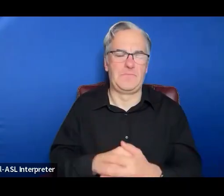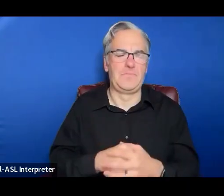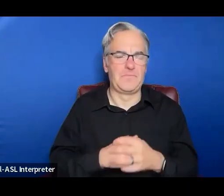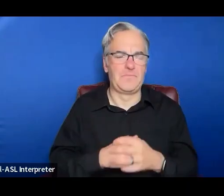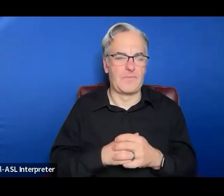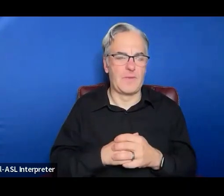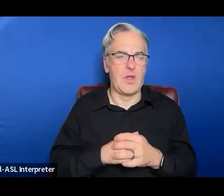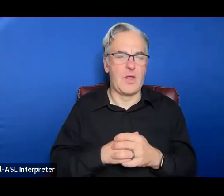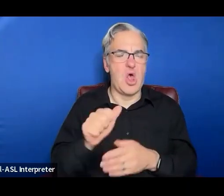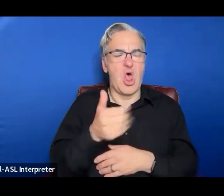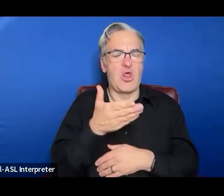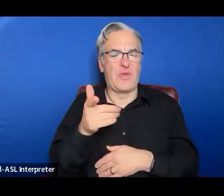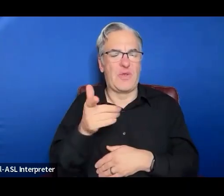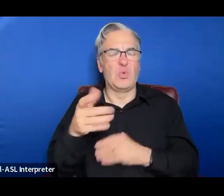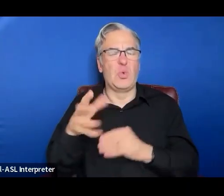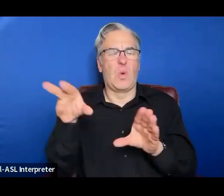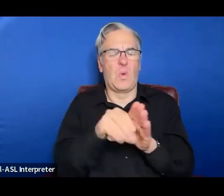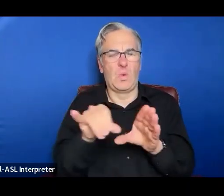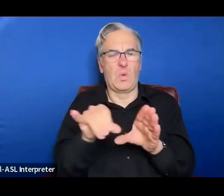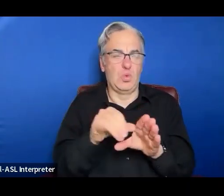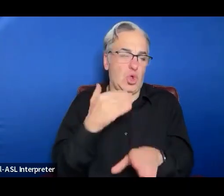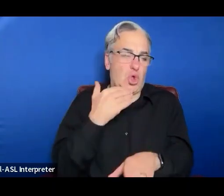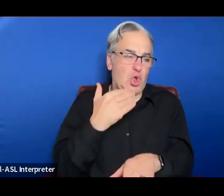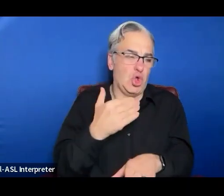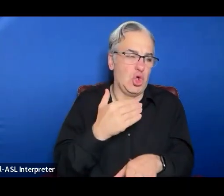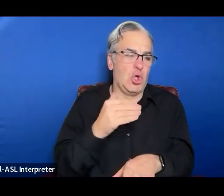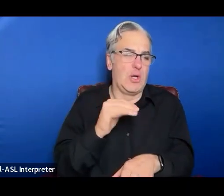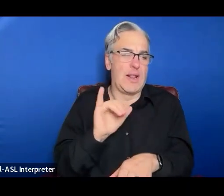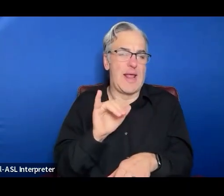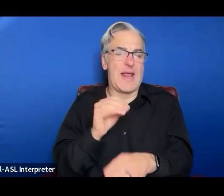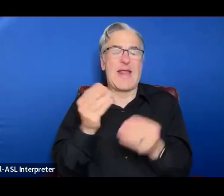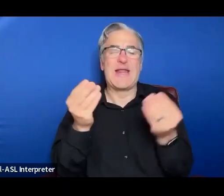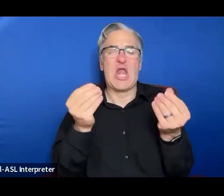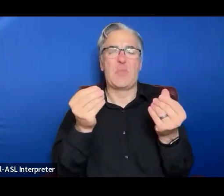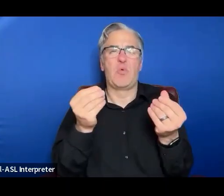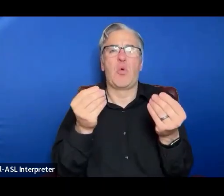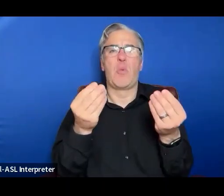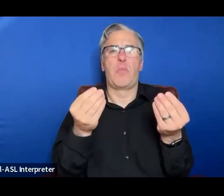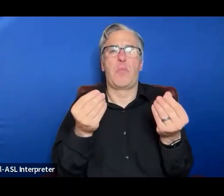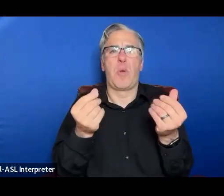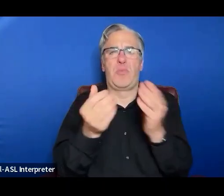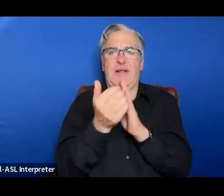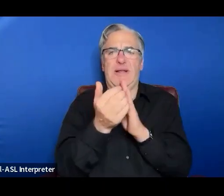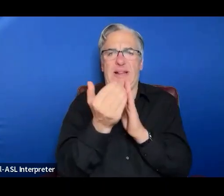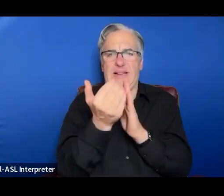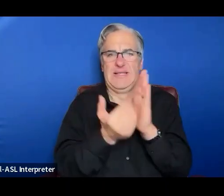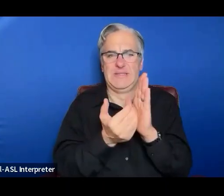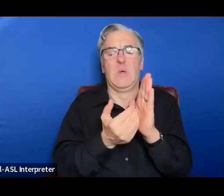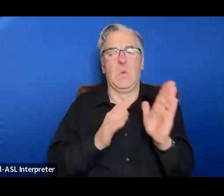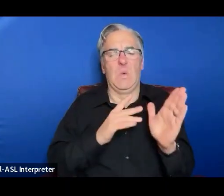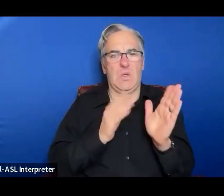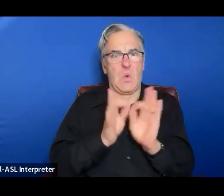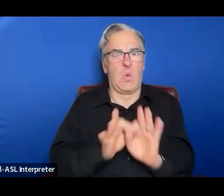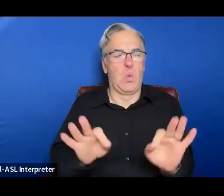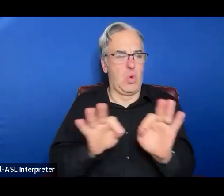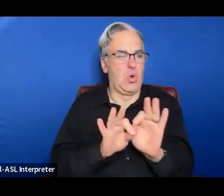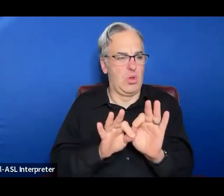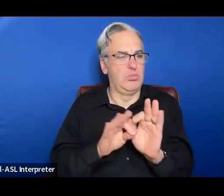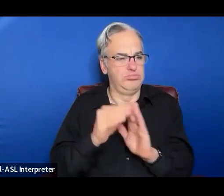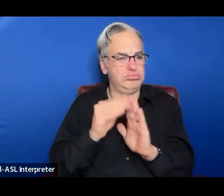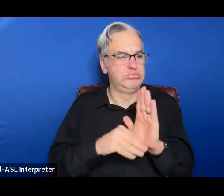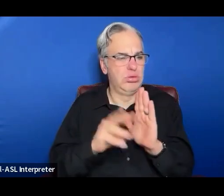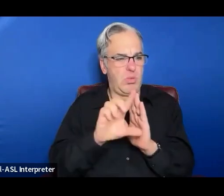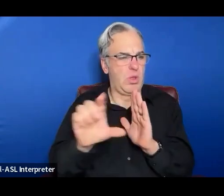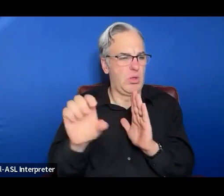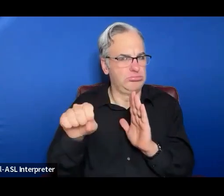And there's other things you can put in there, which is good, like a tangible personal property list. To me, that's worth doing a will right there.